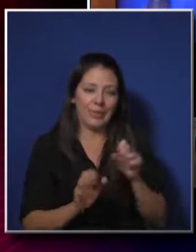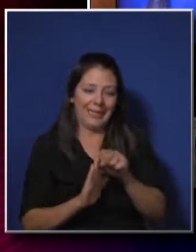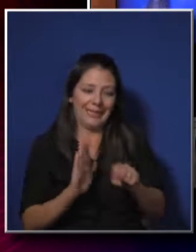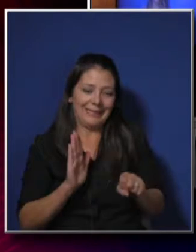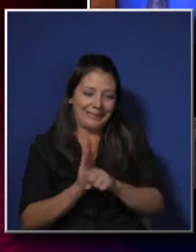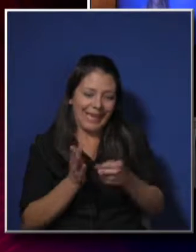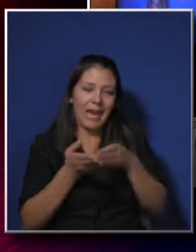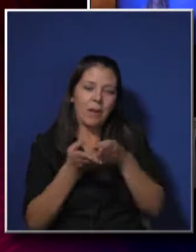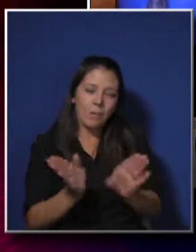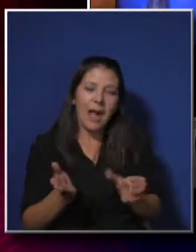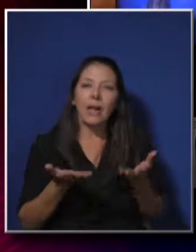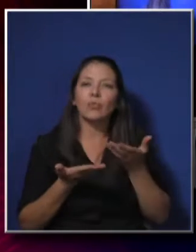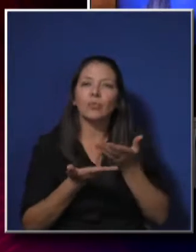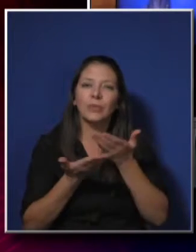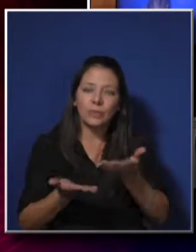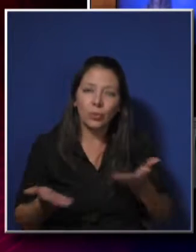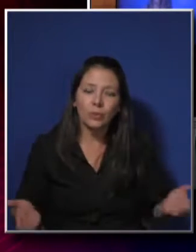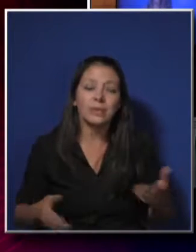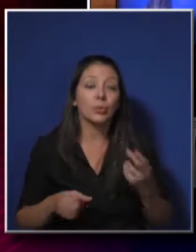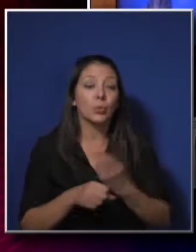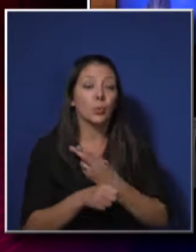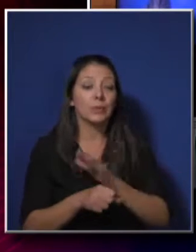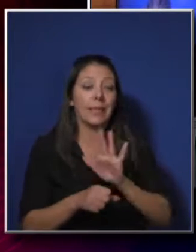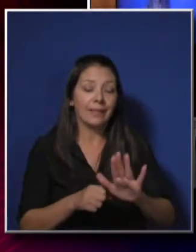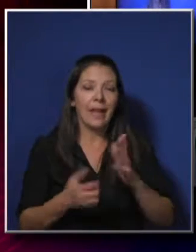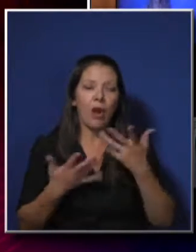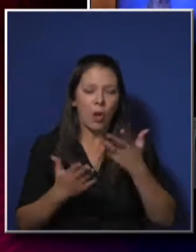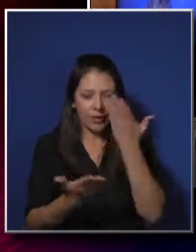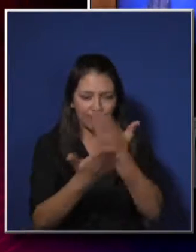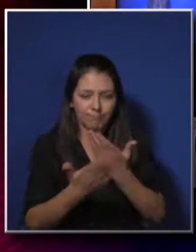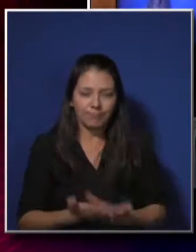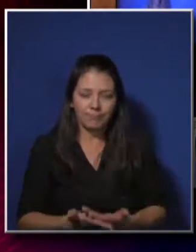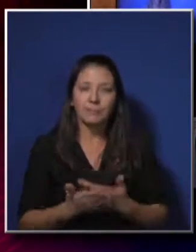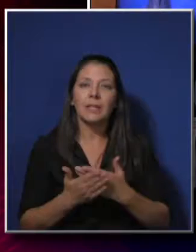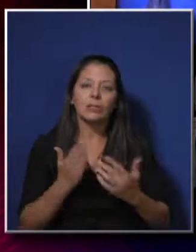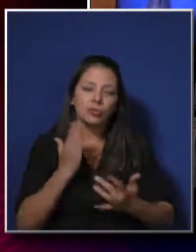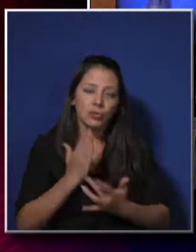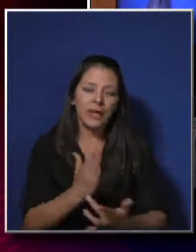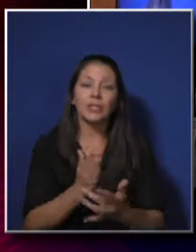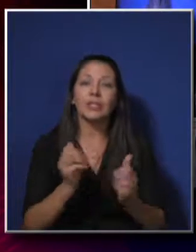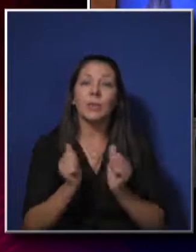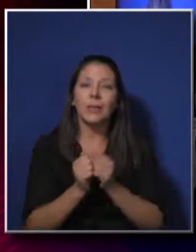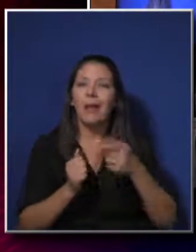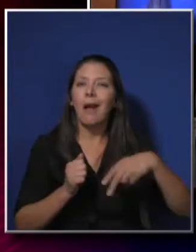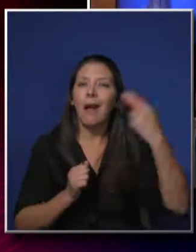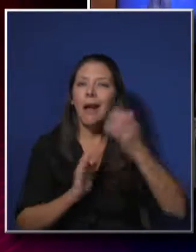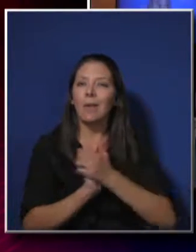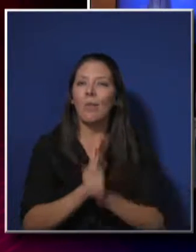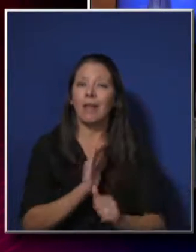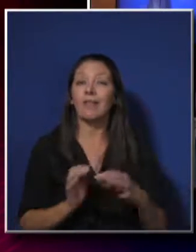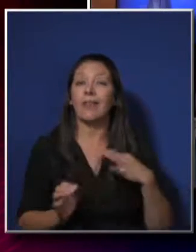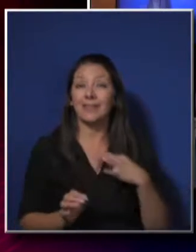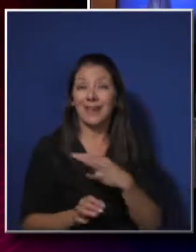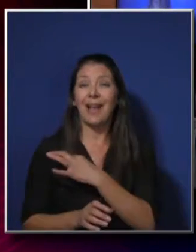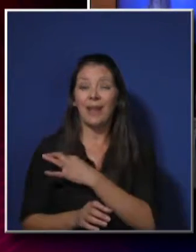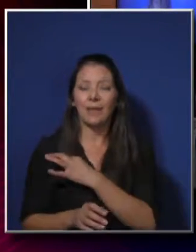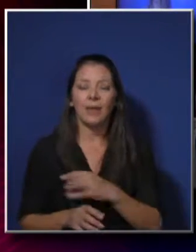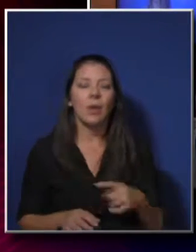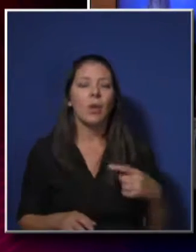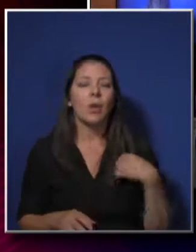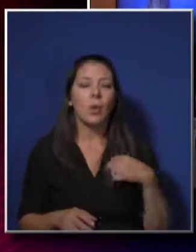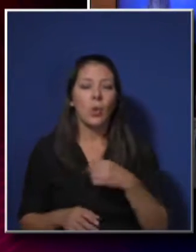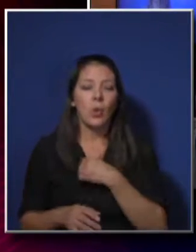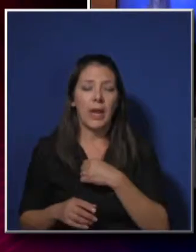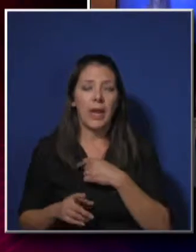guarantee consistent delivery of research-based strategies and highly qualified staff. We are looking to bring phase